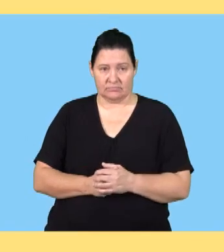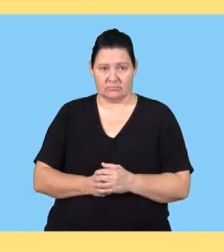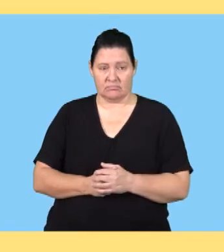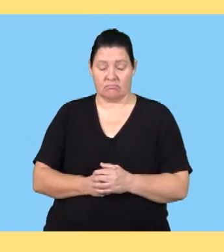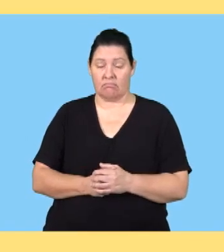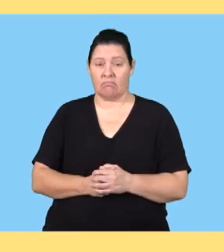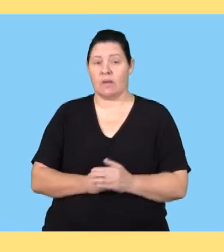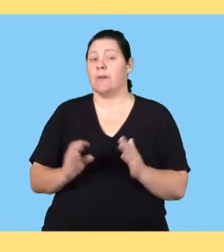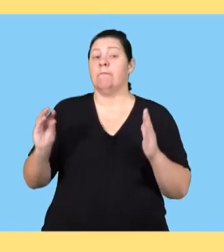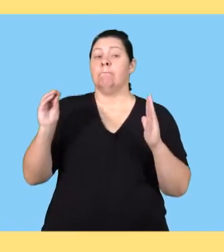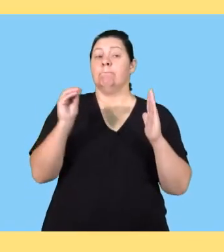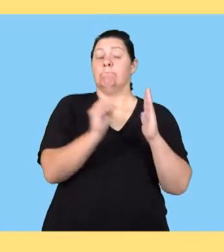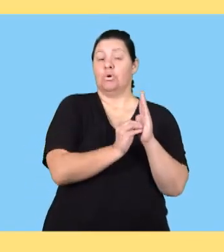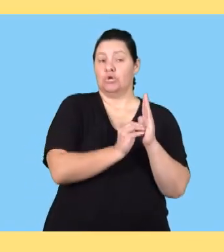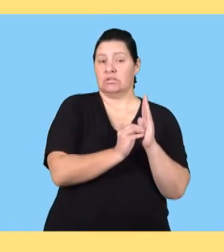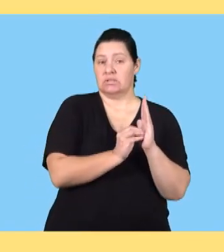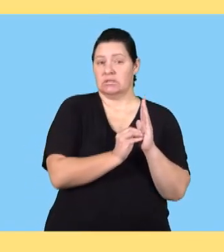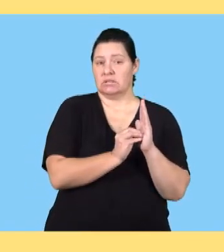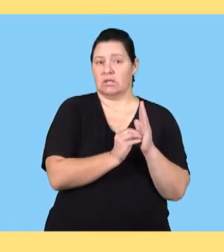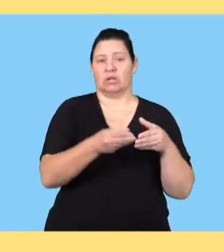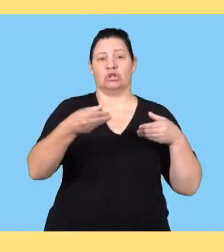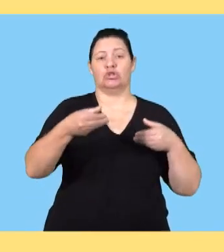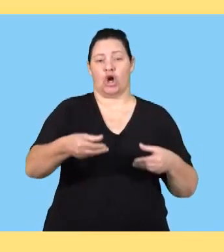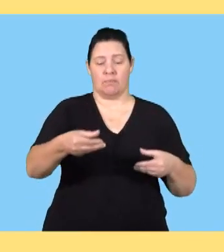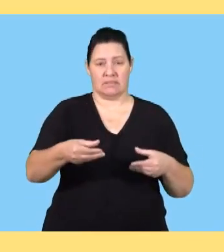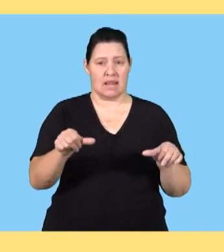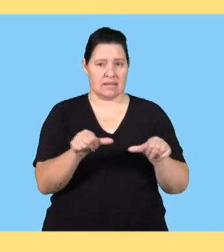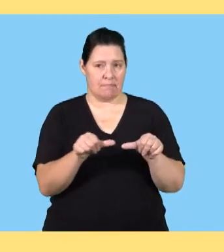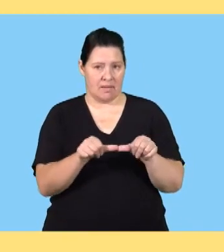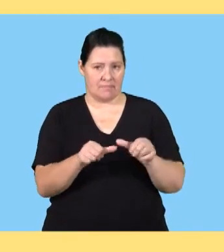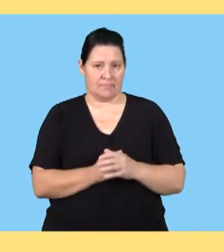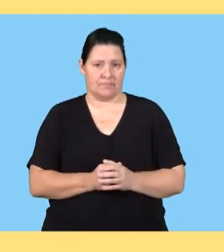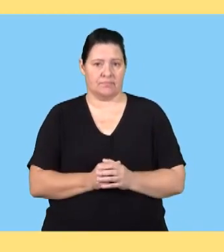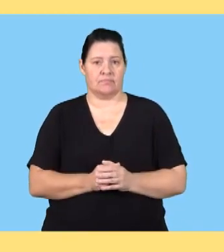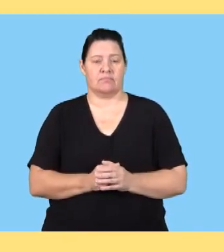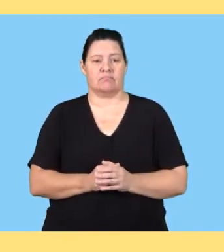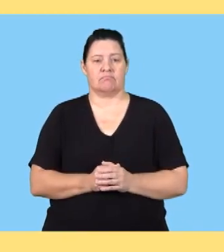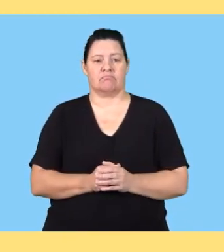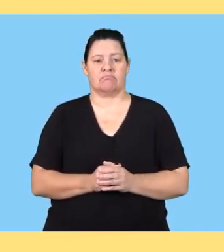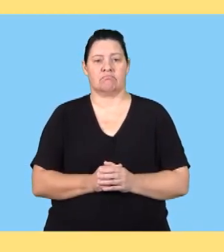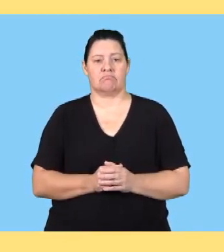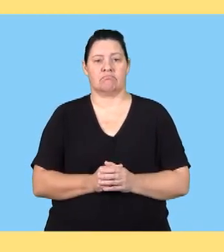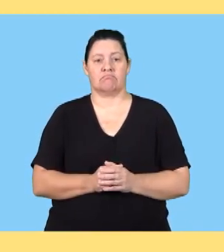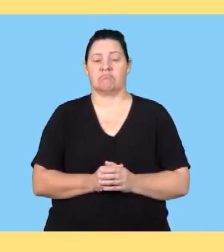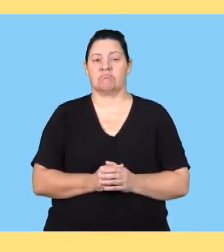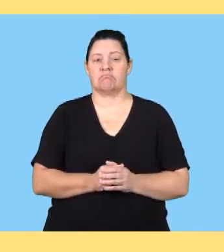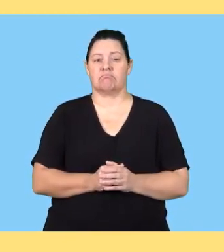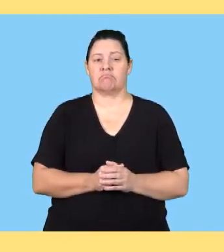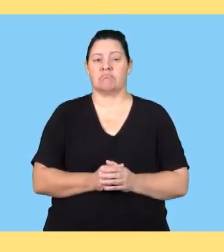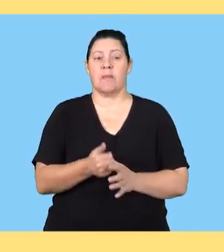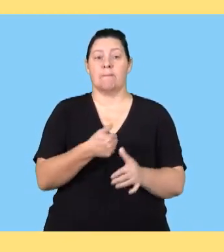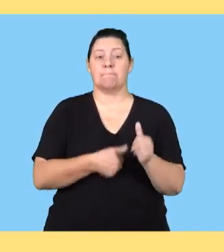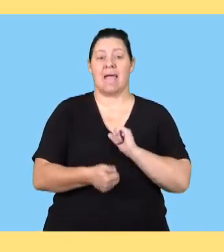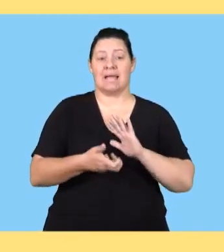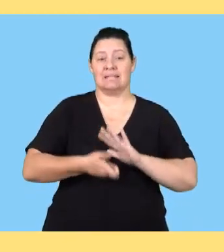The first thing that we need to record is the document. You need to record that one. And the first transaction reads,